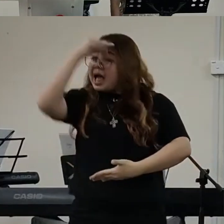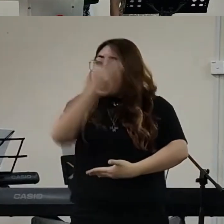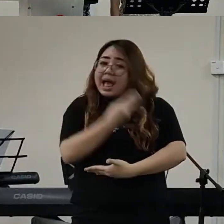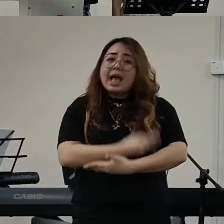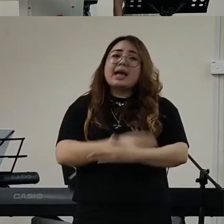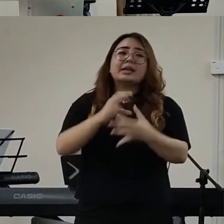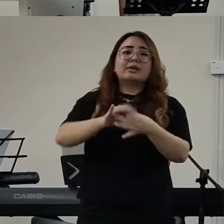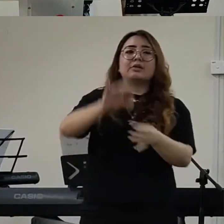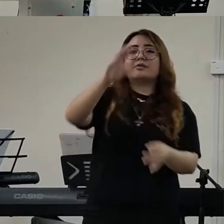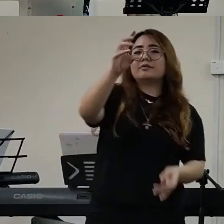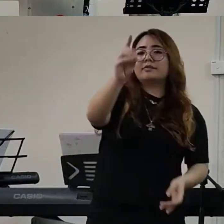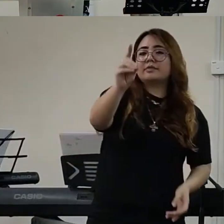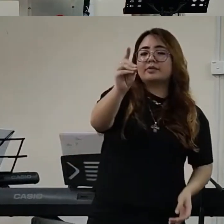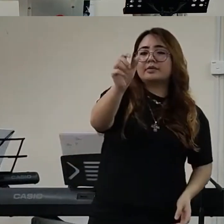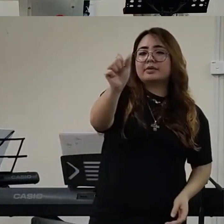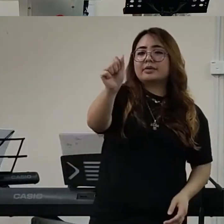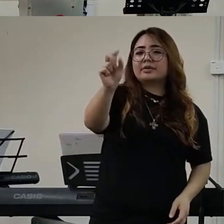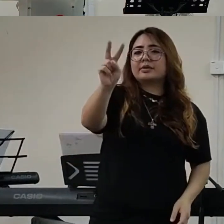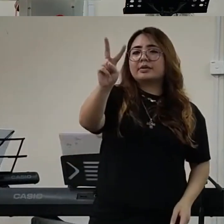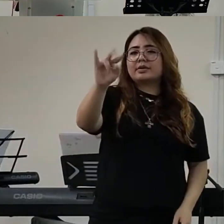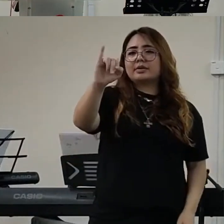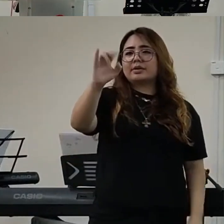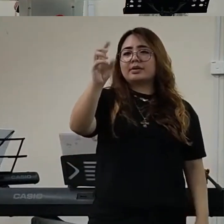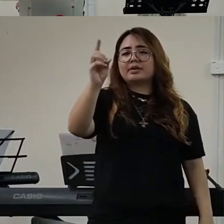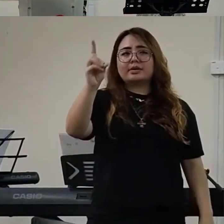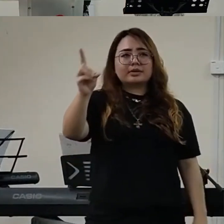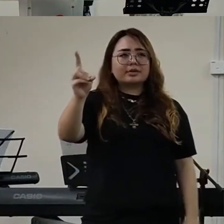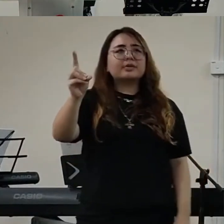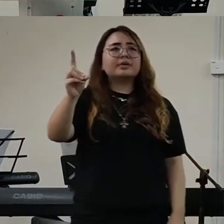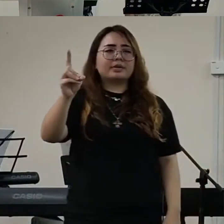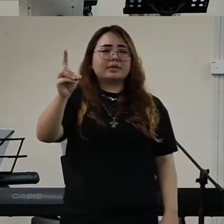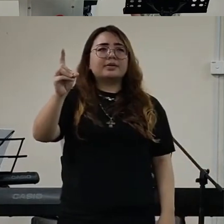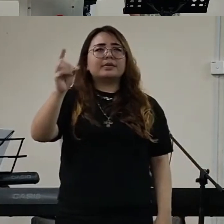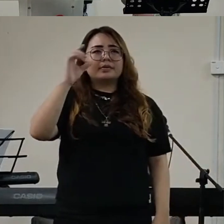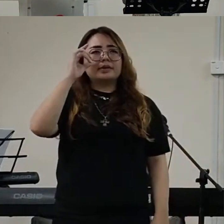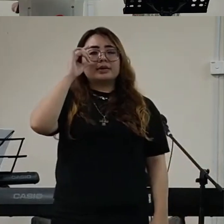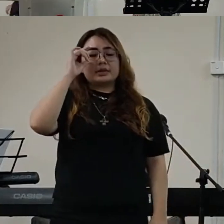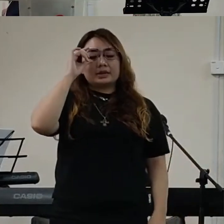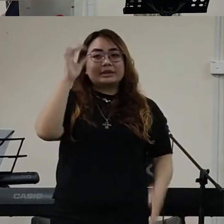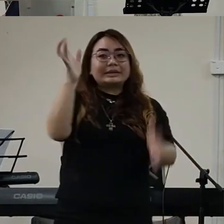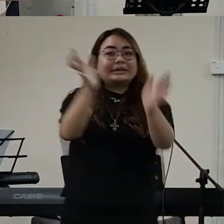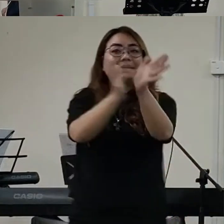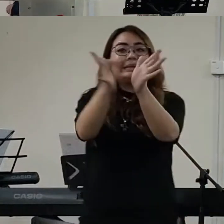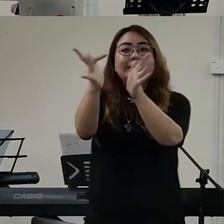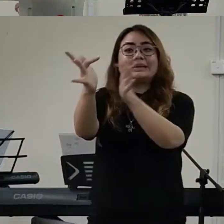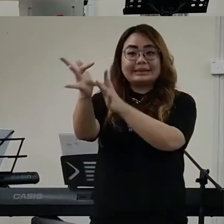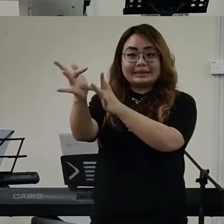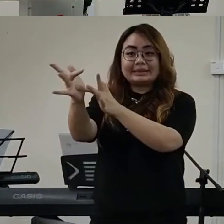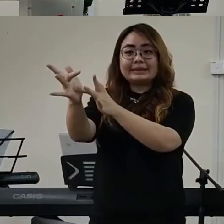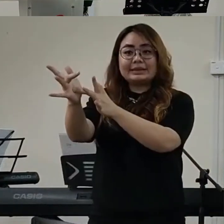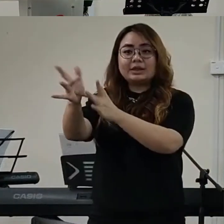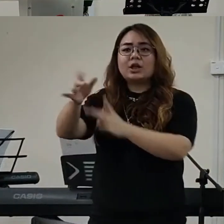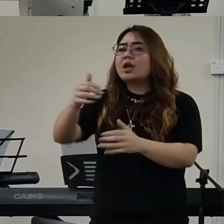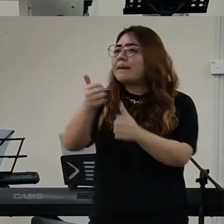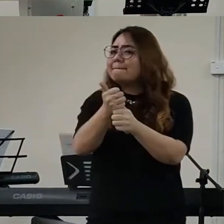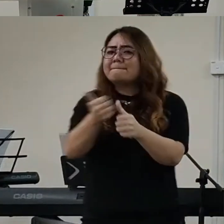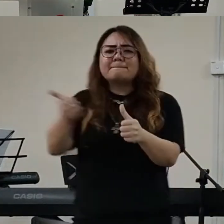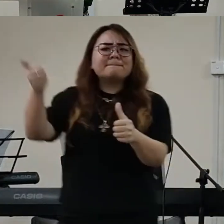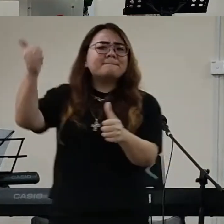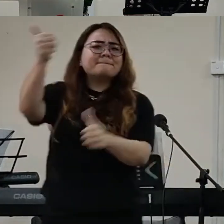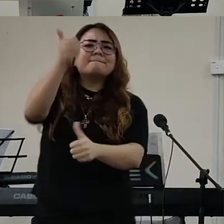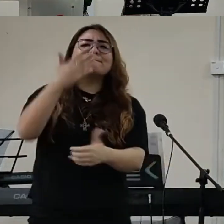David? Jesus is the son of Jesus is known as the son of David. Jesus comes from the line of David. Can somebody say amen?